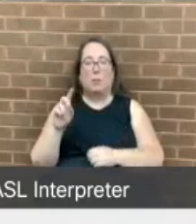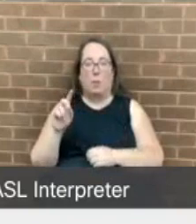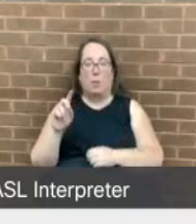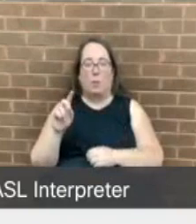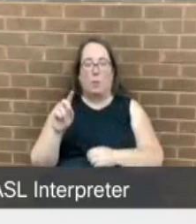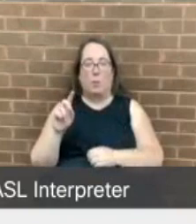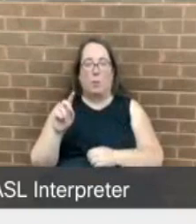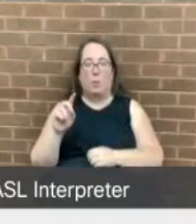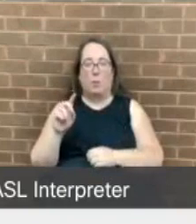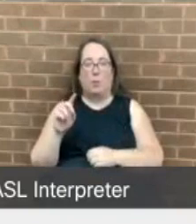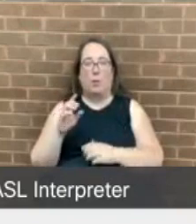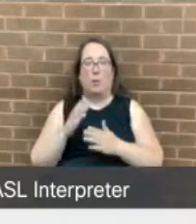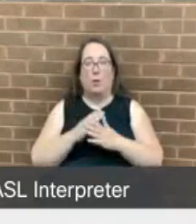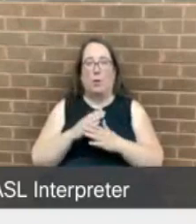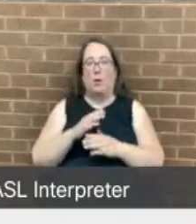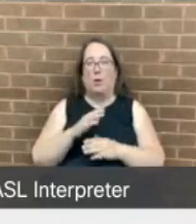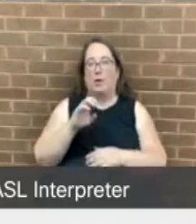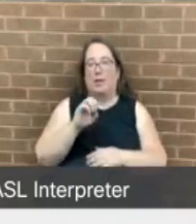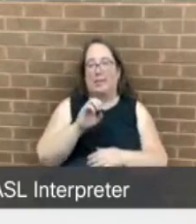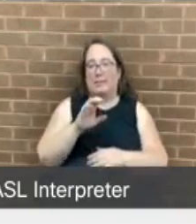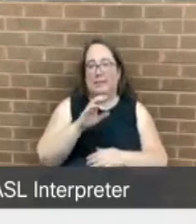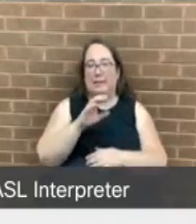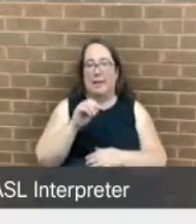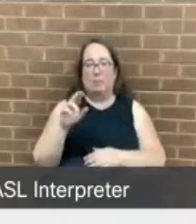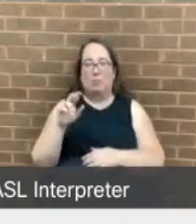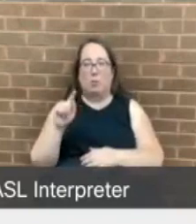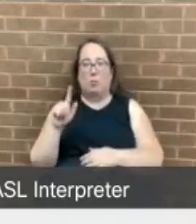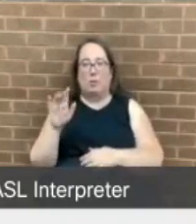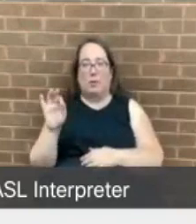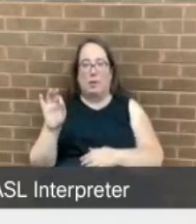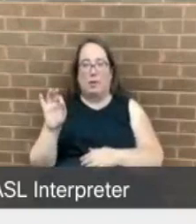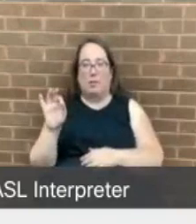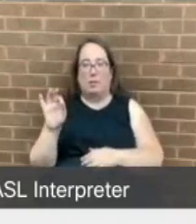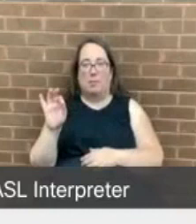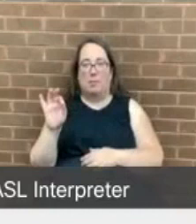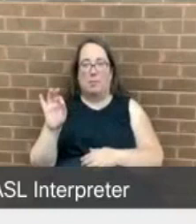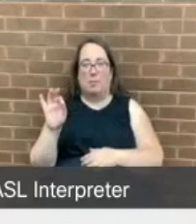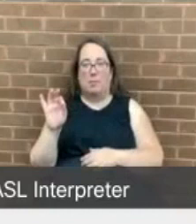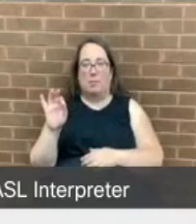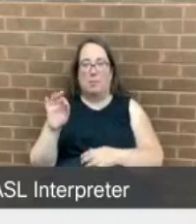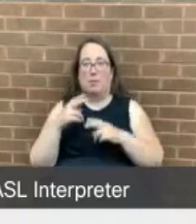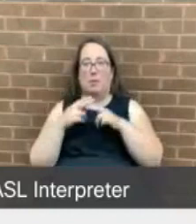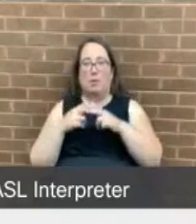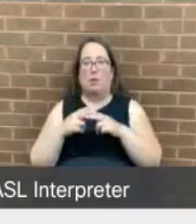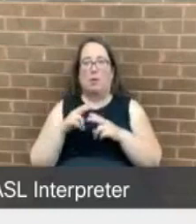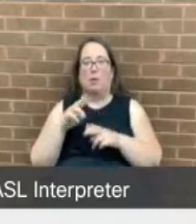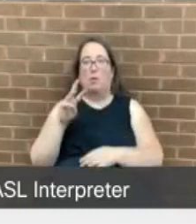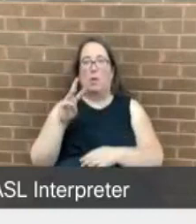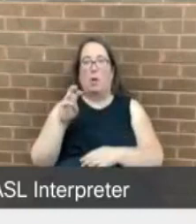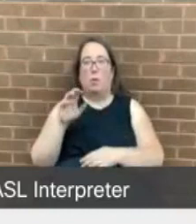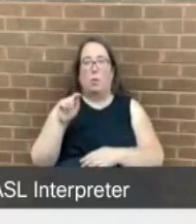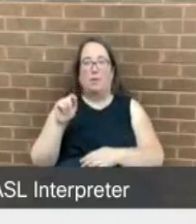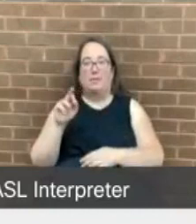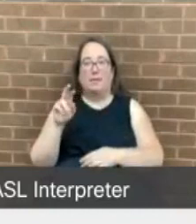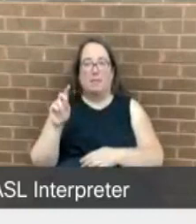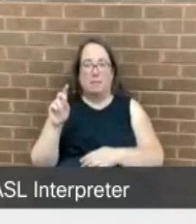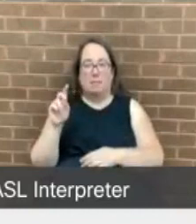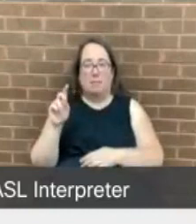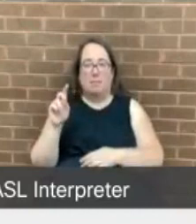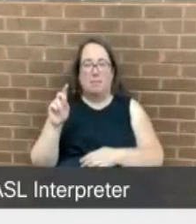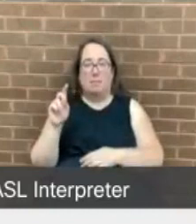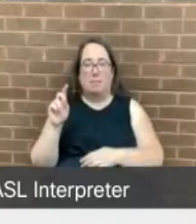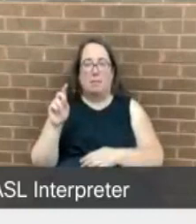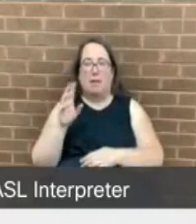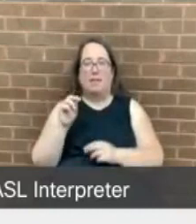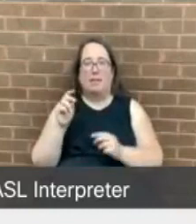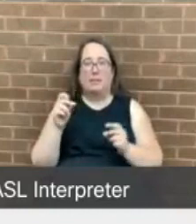between Historic Ellicott City and Route 29, which we call the West End of Historic Ellicott City, and the